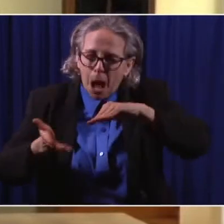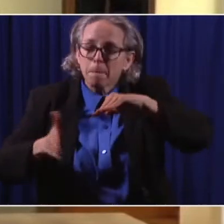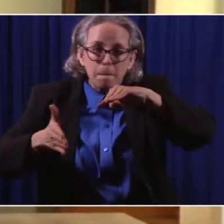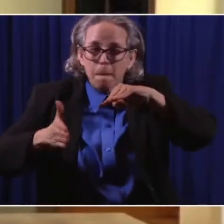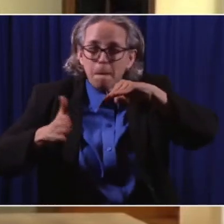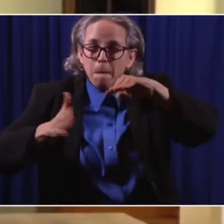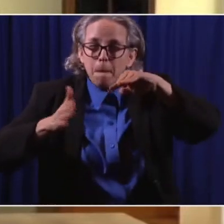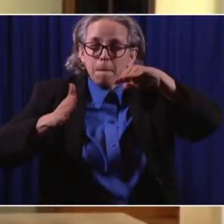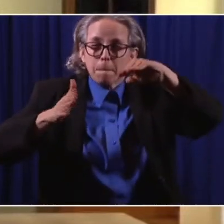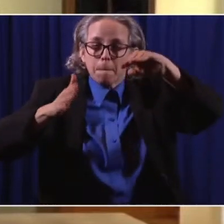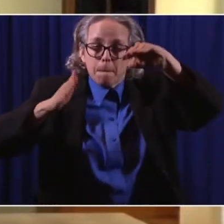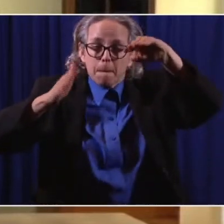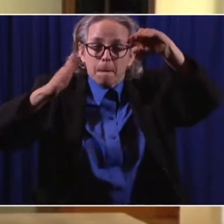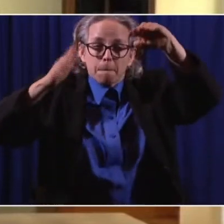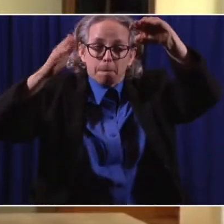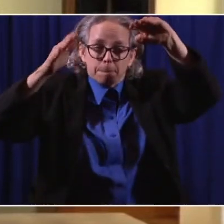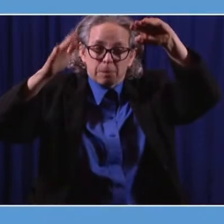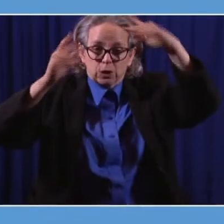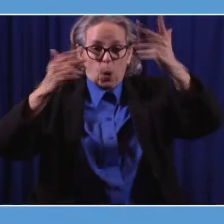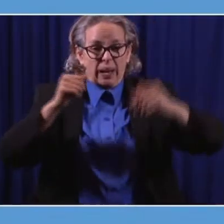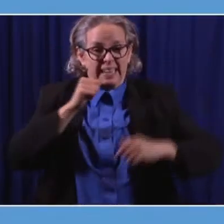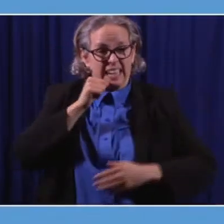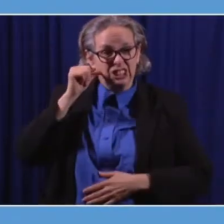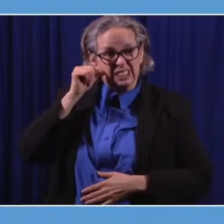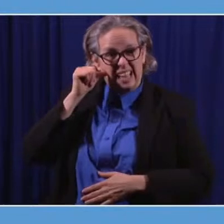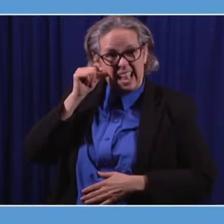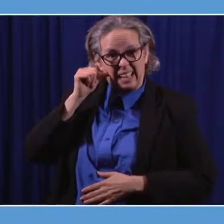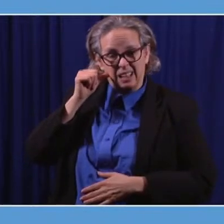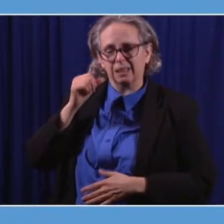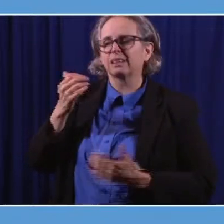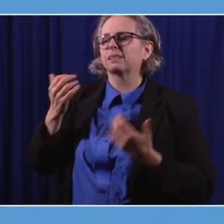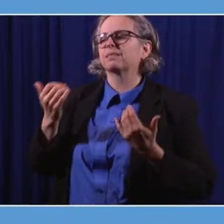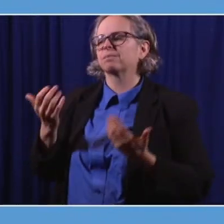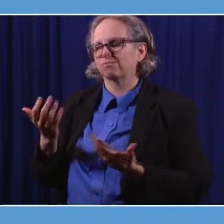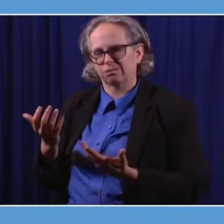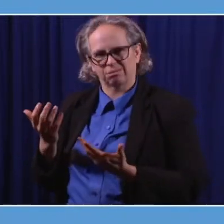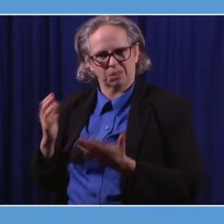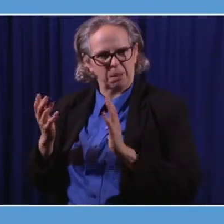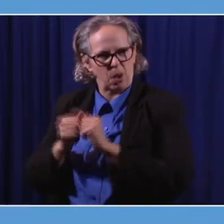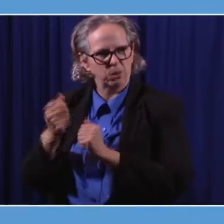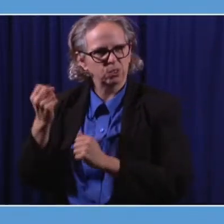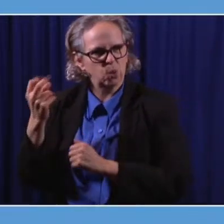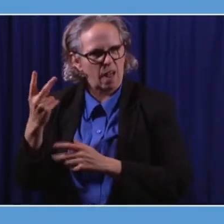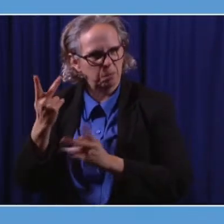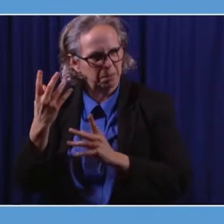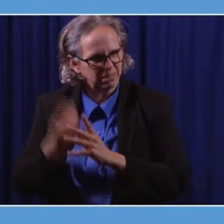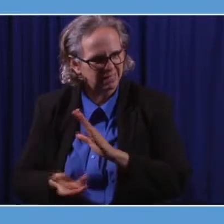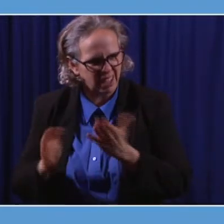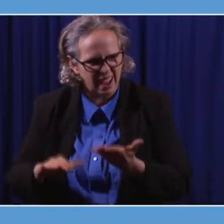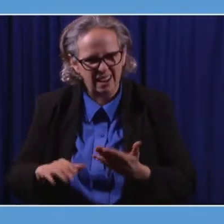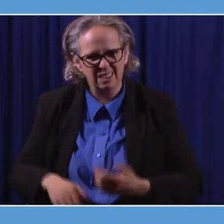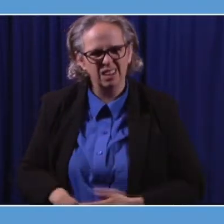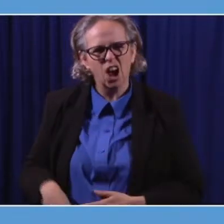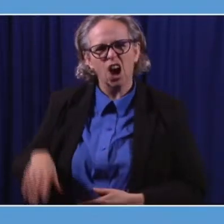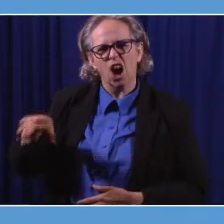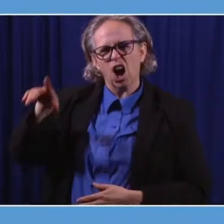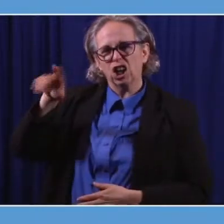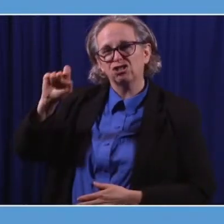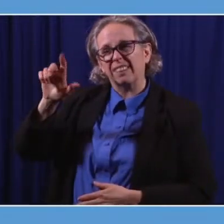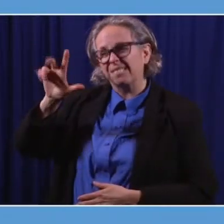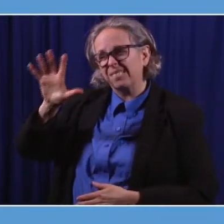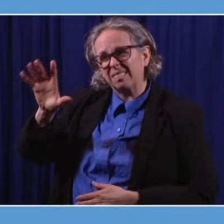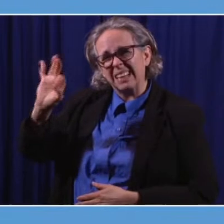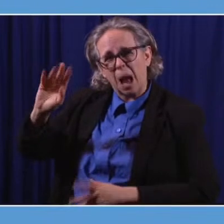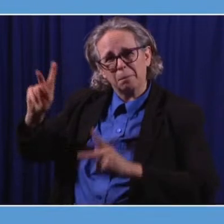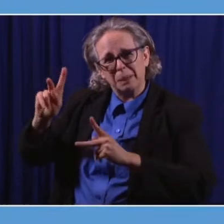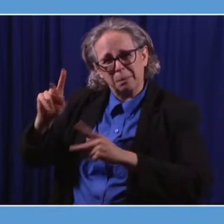deaths reported since yesterday. In addition, there were 159 new hospital admissions, the third highest